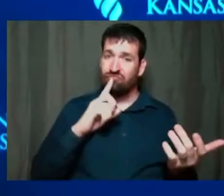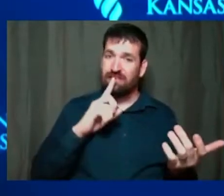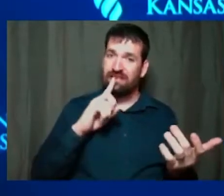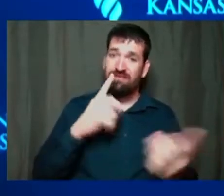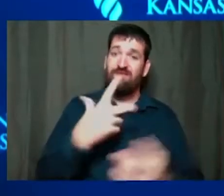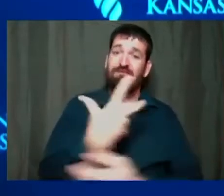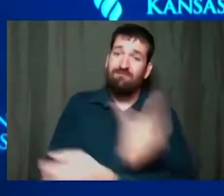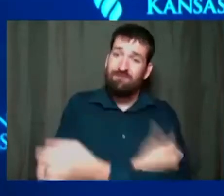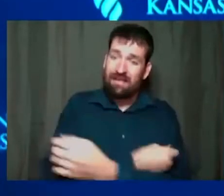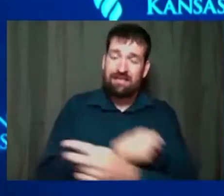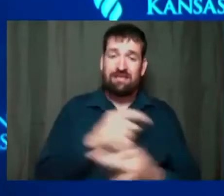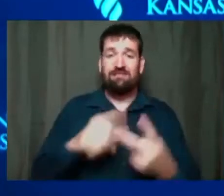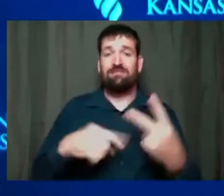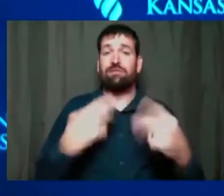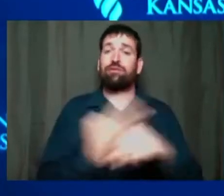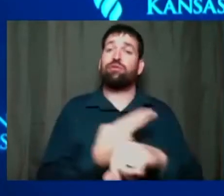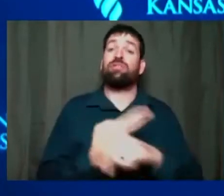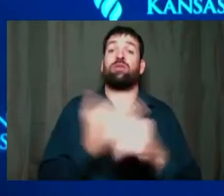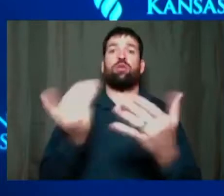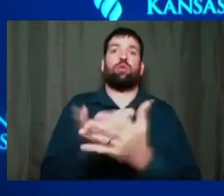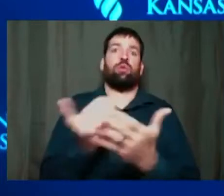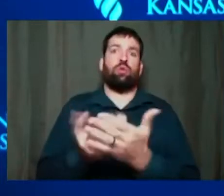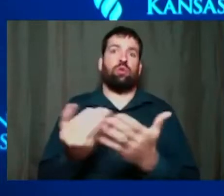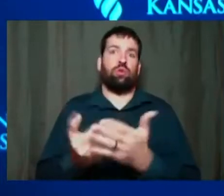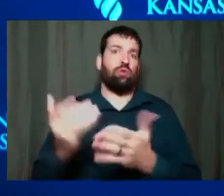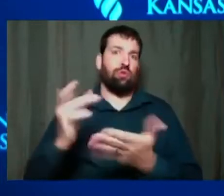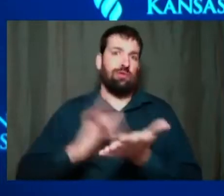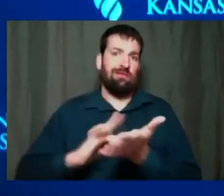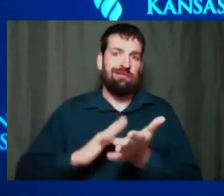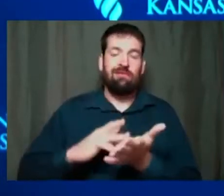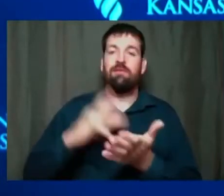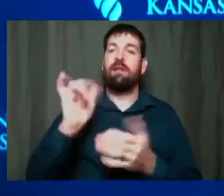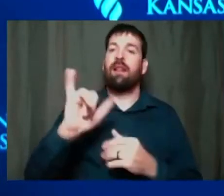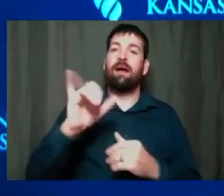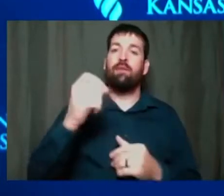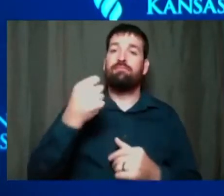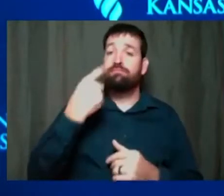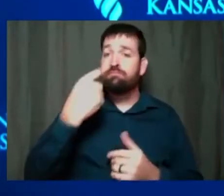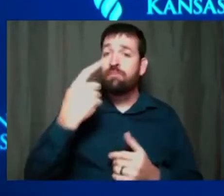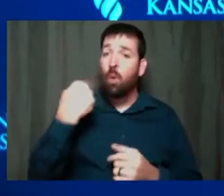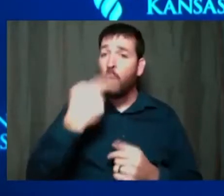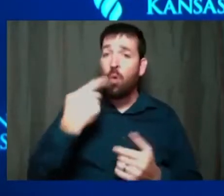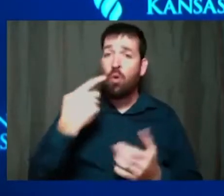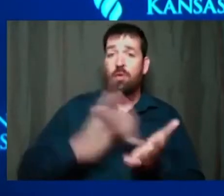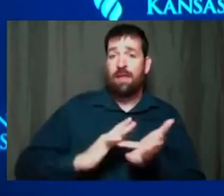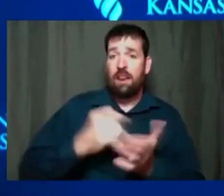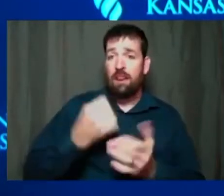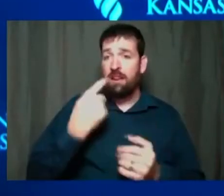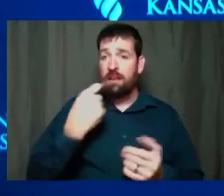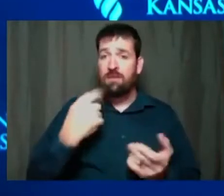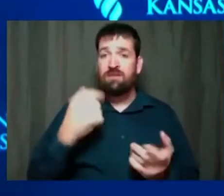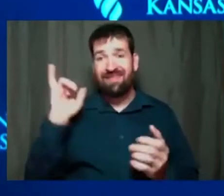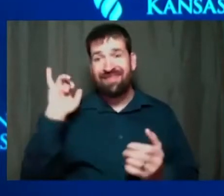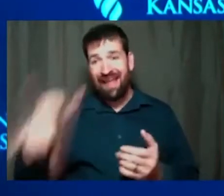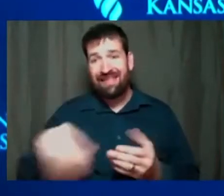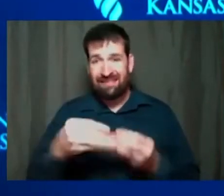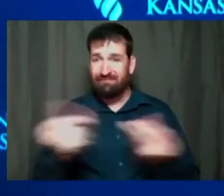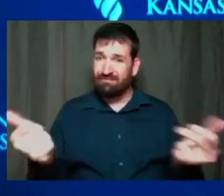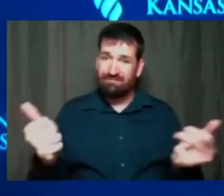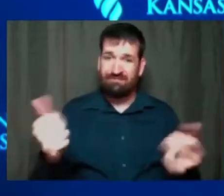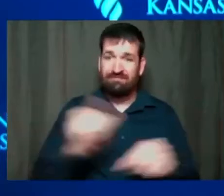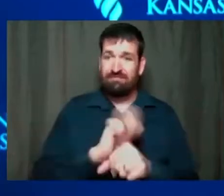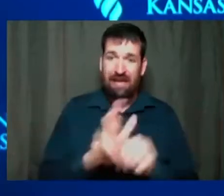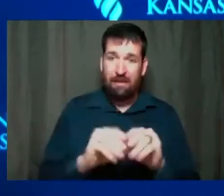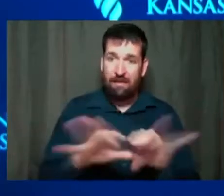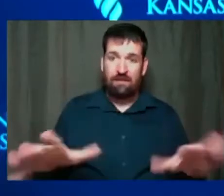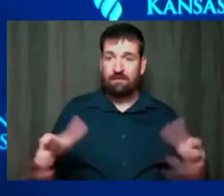some of these new things that are about to come out in terms of oral pills, and then following the rules of infection control. That's what's taken us out of the greatest, darkest days in the midst